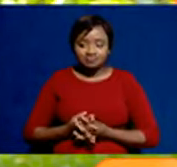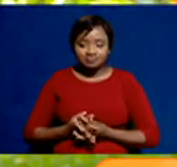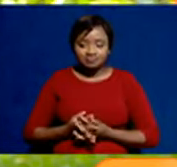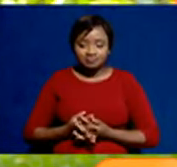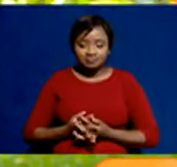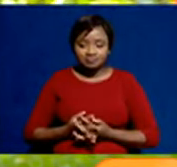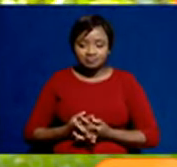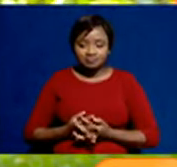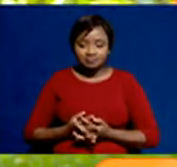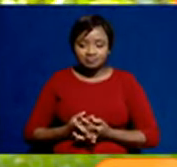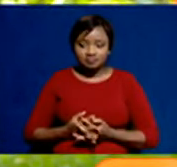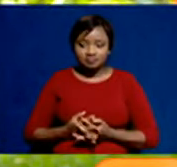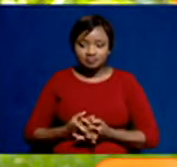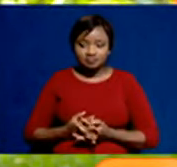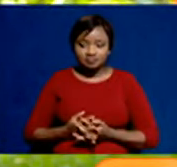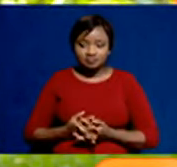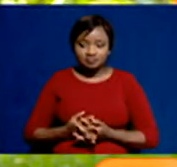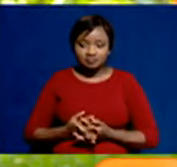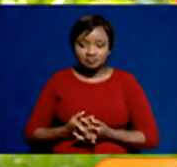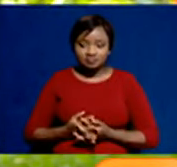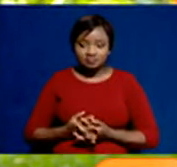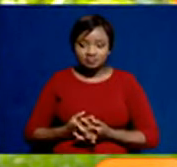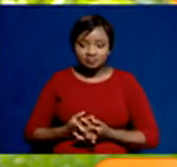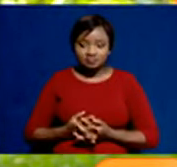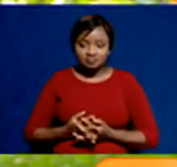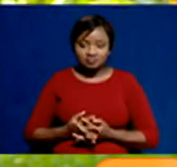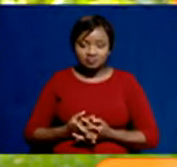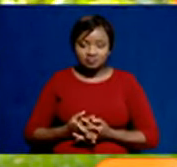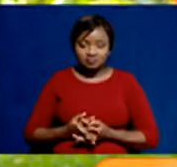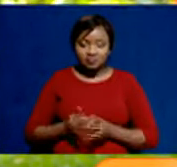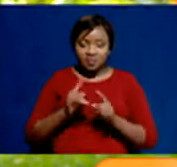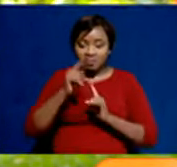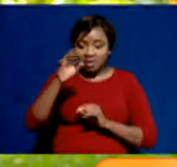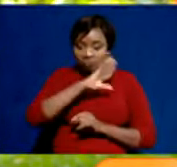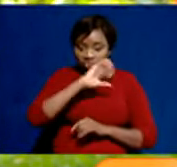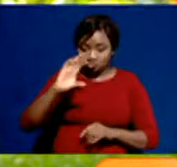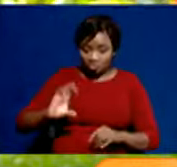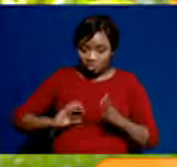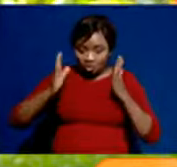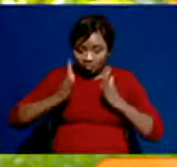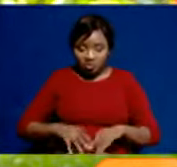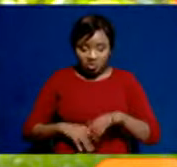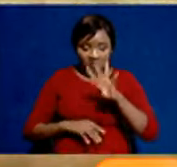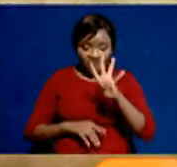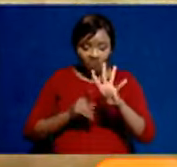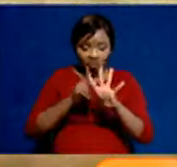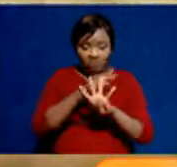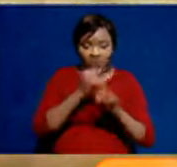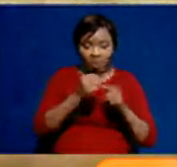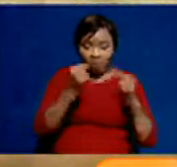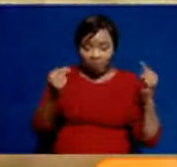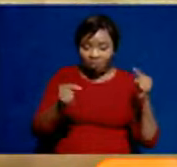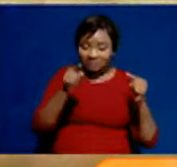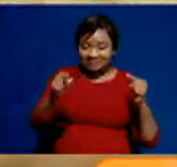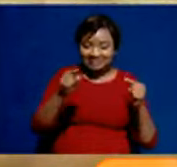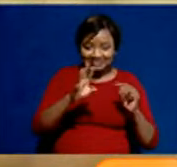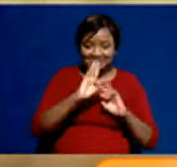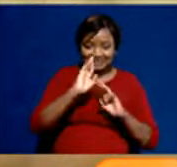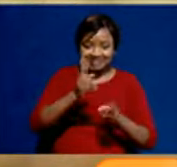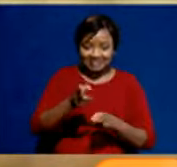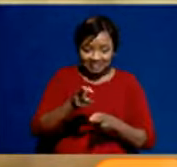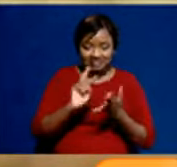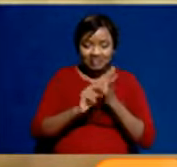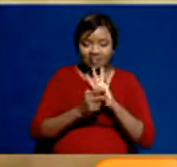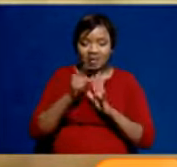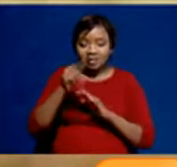believe that 4 commissioners weren't for the results, that was a ground to nullify? If not to